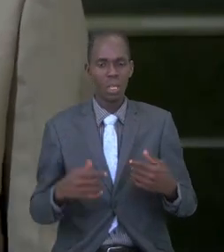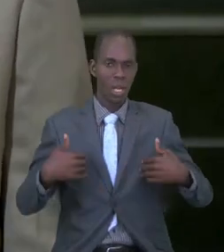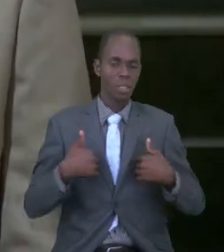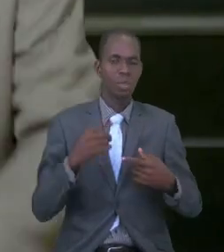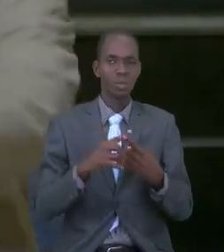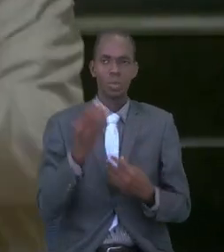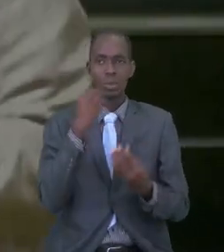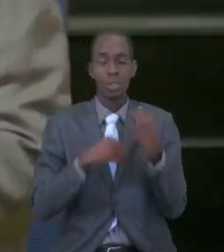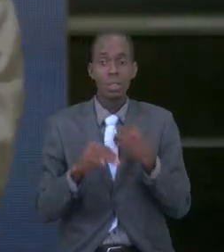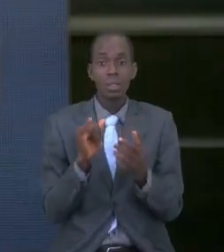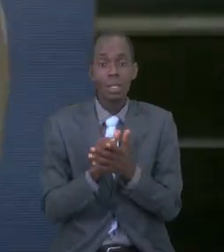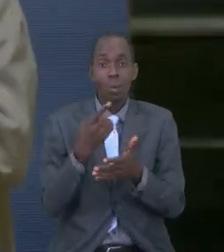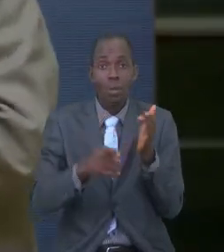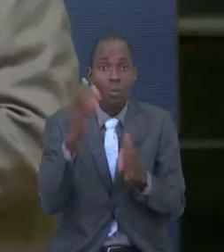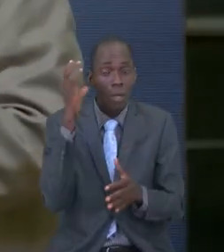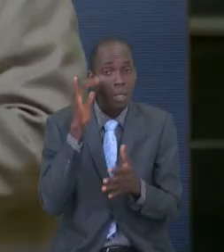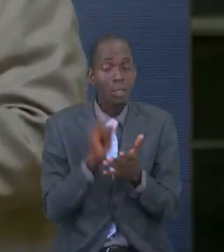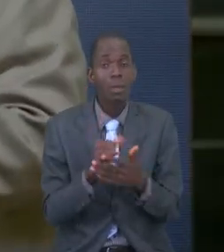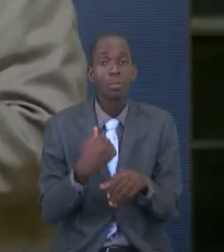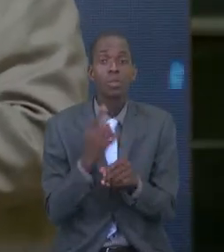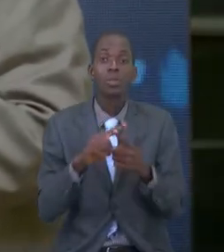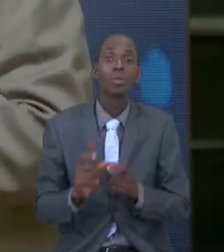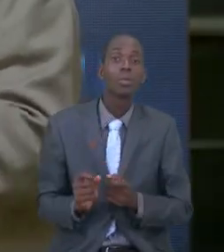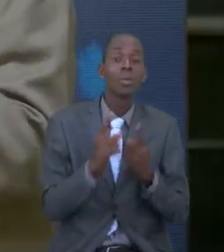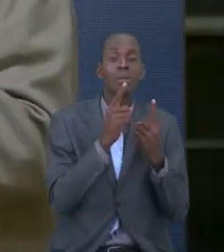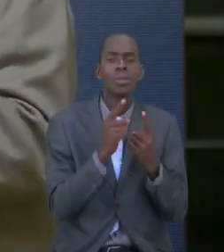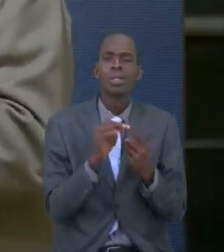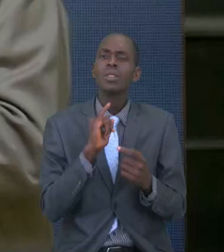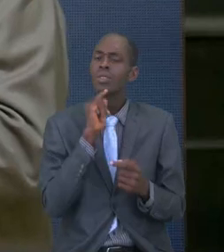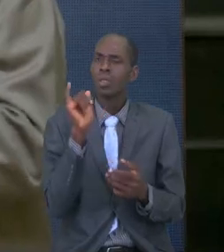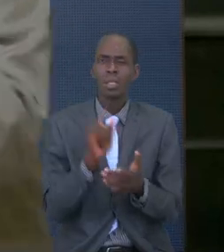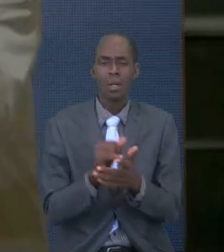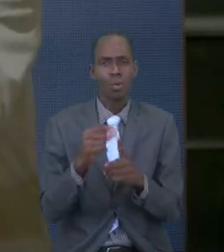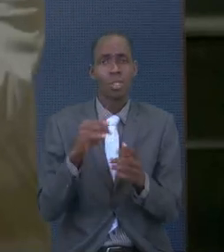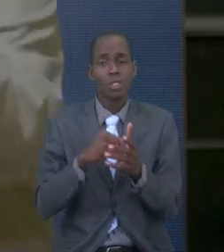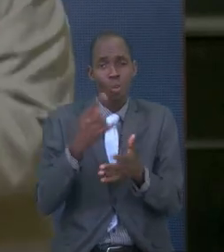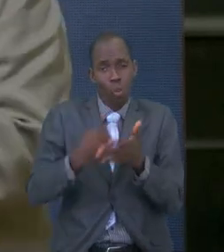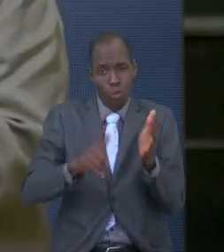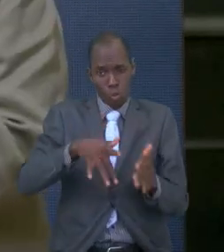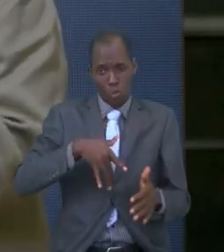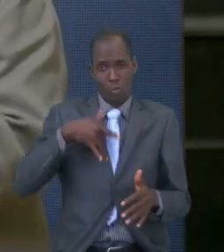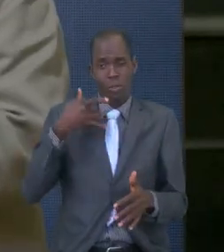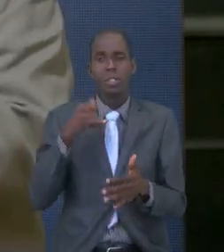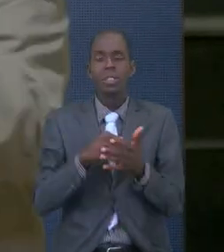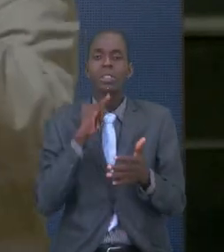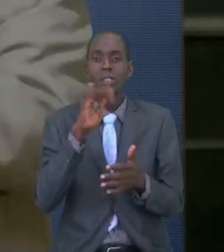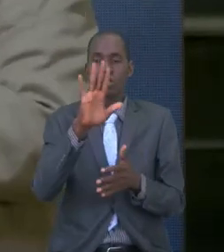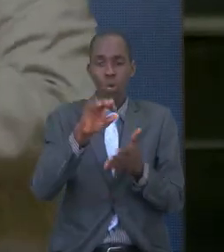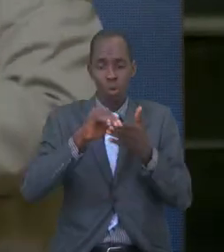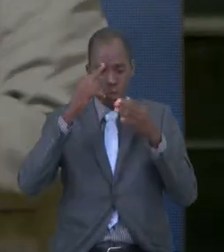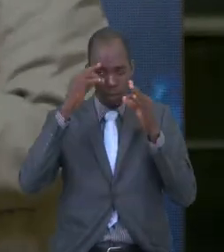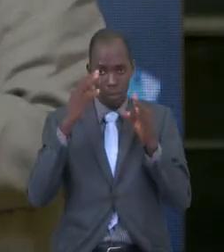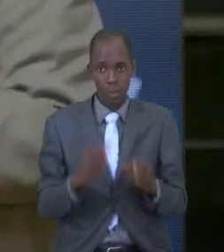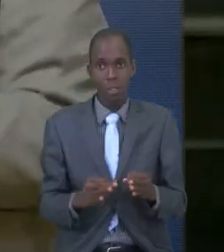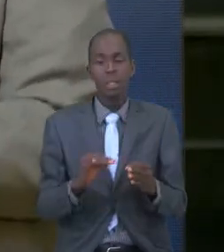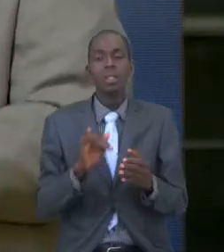you out of town. It is the way you feel. It is what you think. It is the conclusion you make that runs you